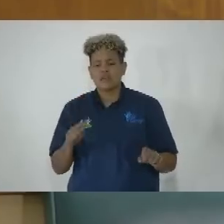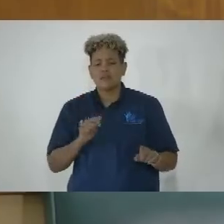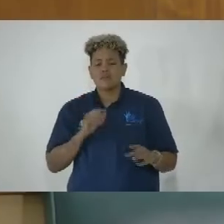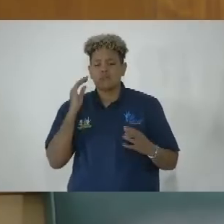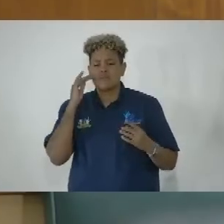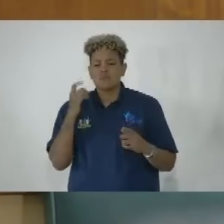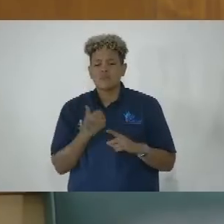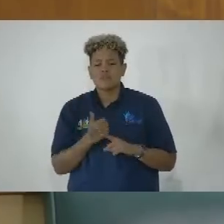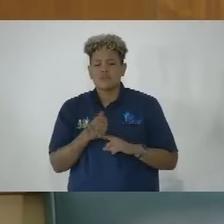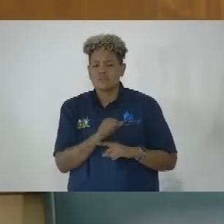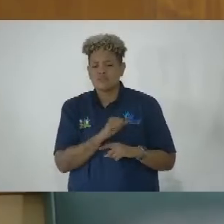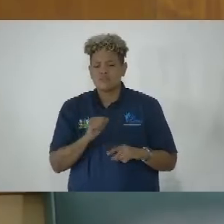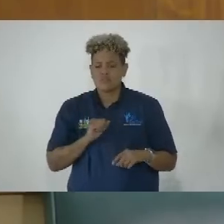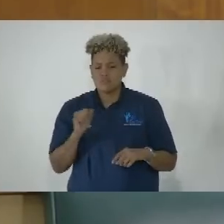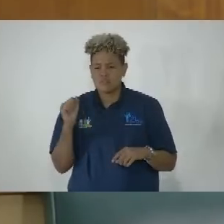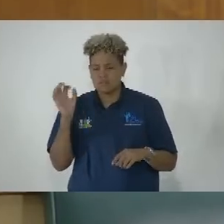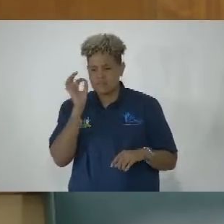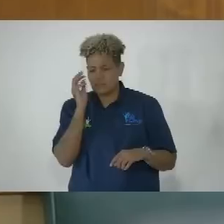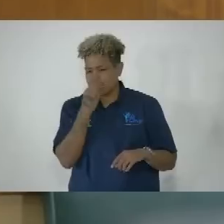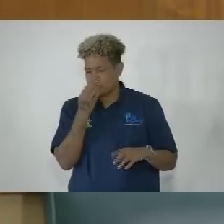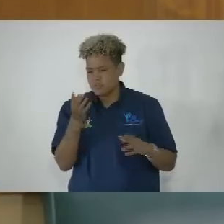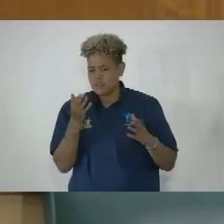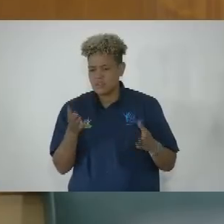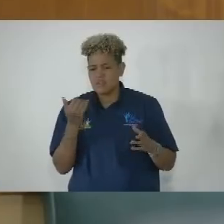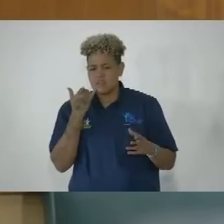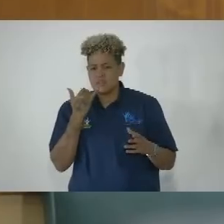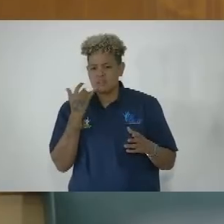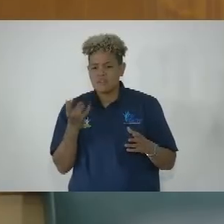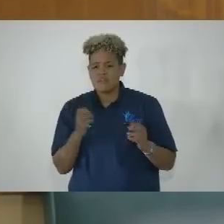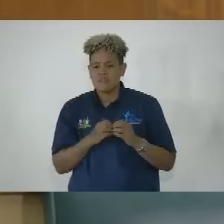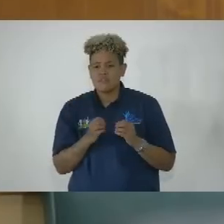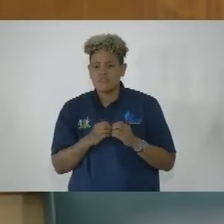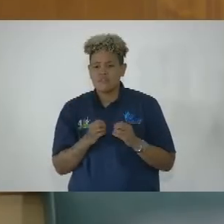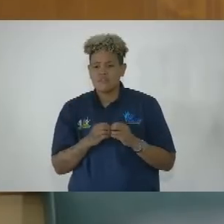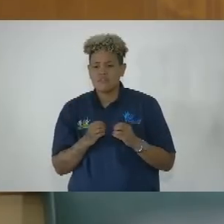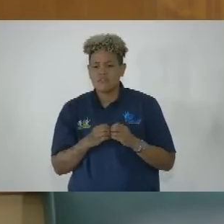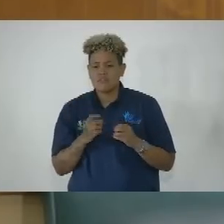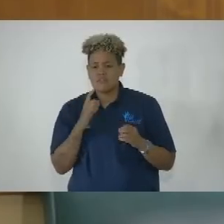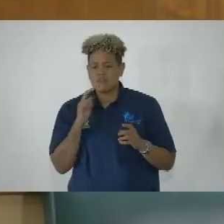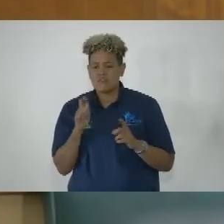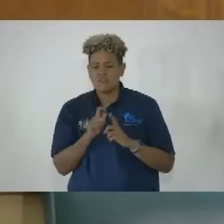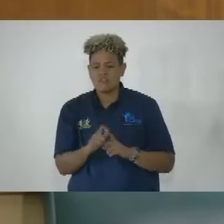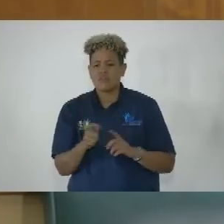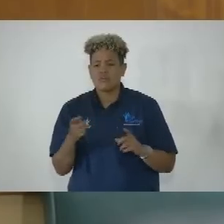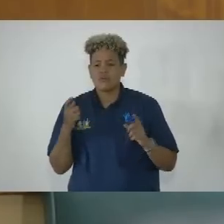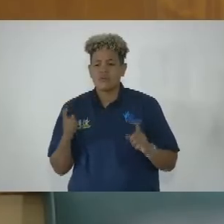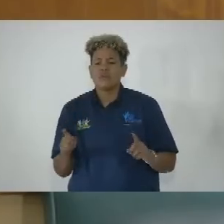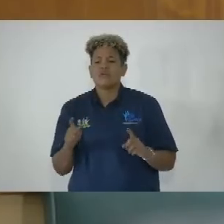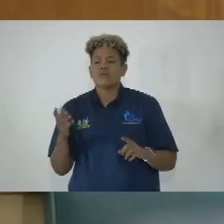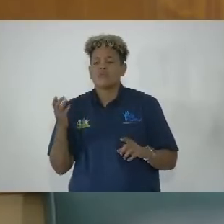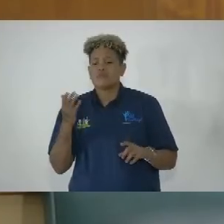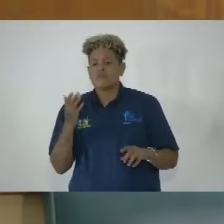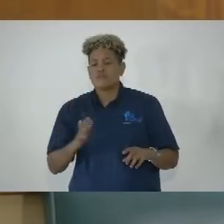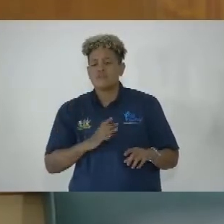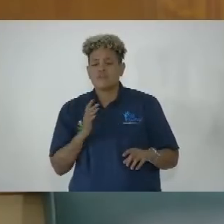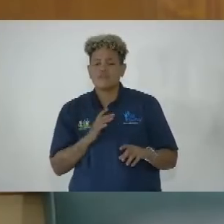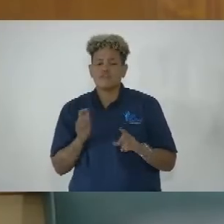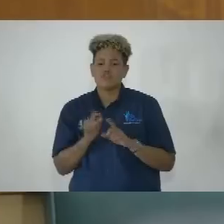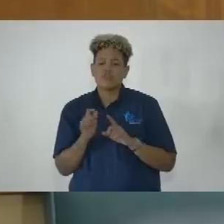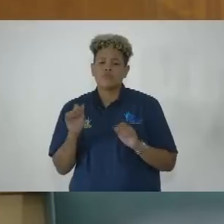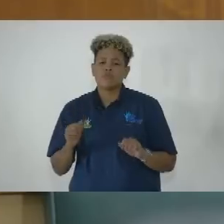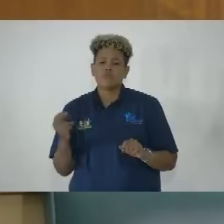wondered, and Senator Morris is here, if there's a more forensic term, more sophisticated term that can be